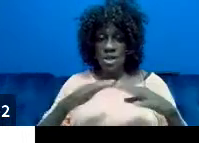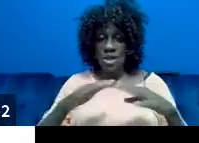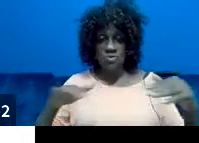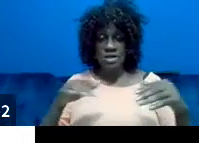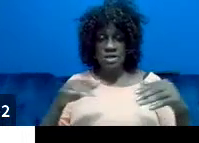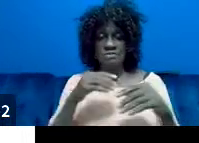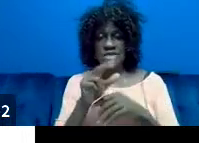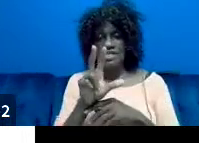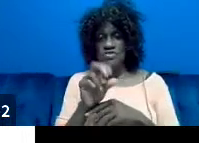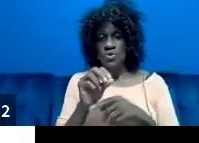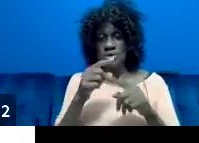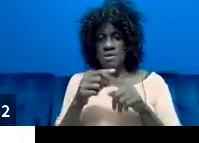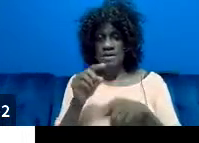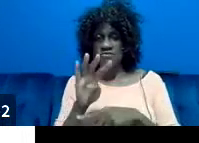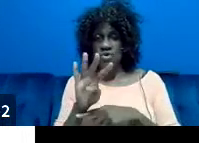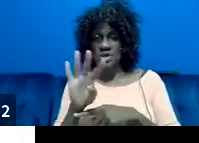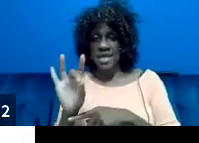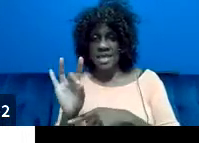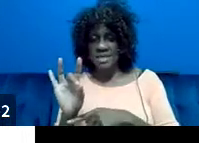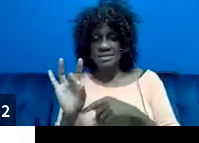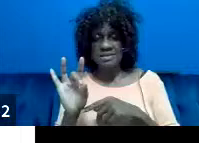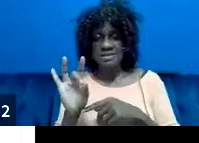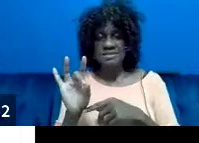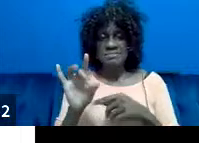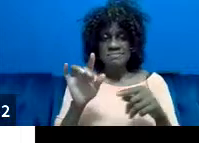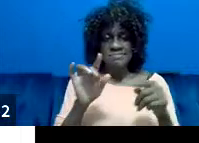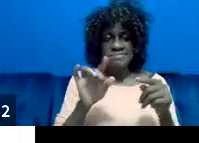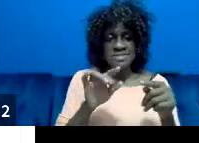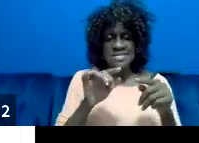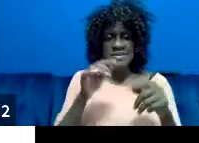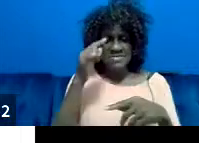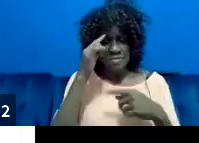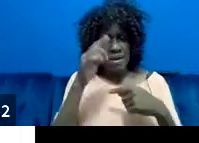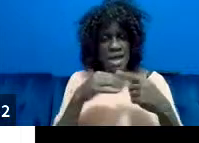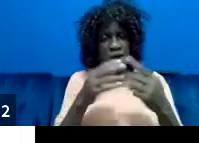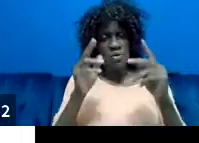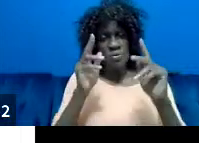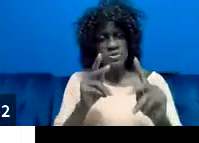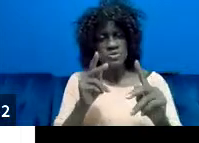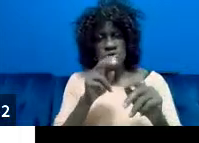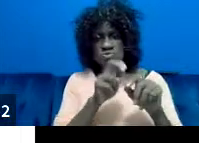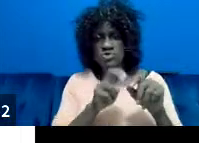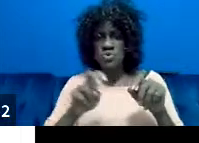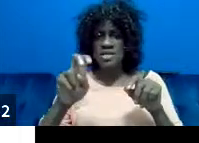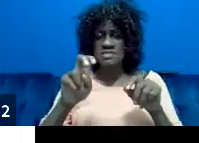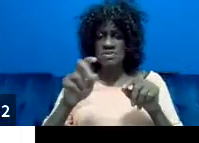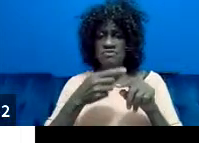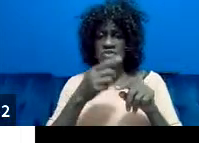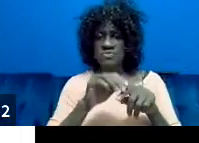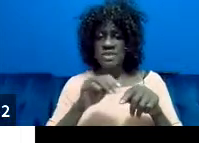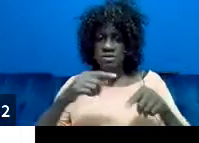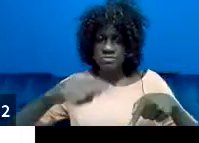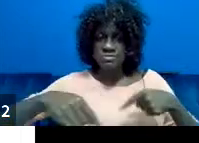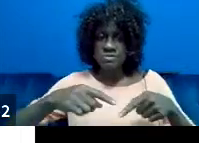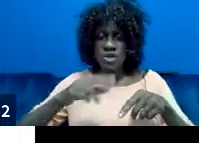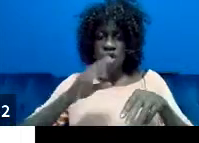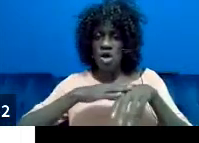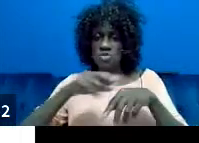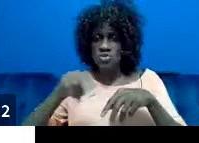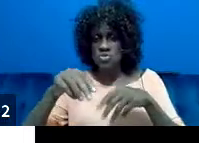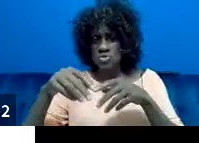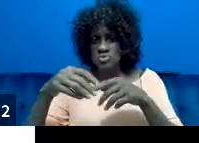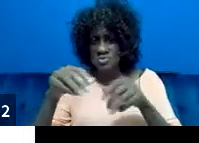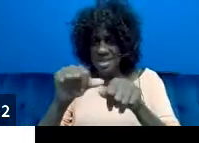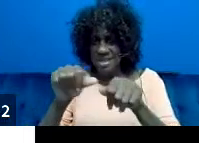It's a 30 by 48. It's discretionary placement, but really think about how somebody's going to transfer from their mobility device onto the element.